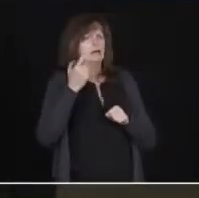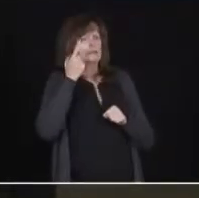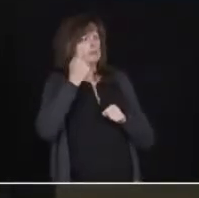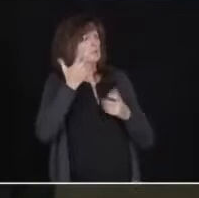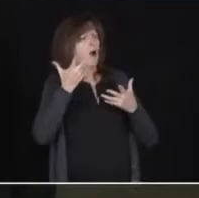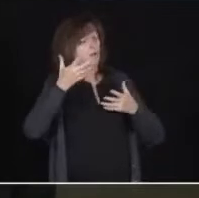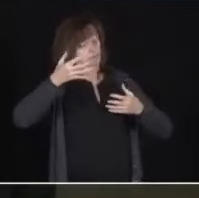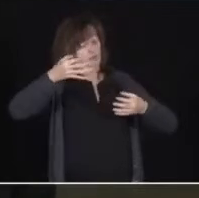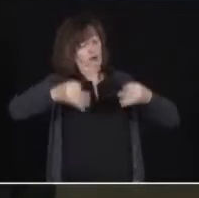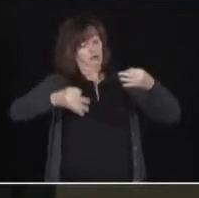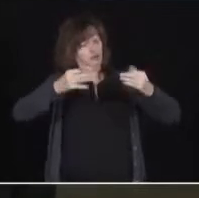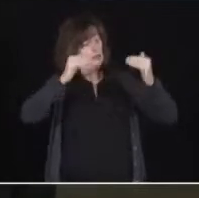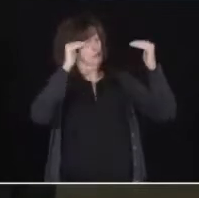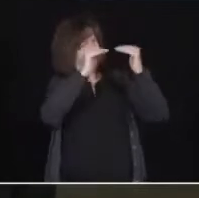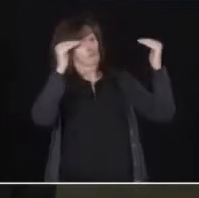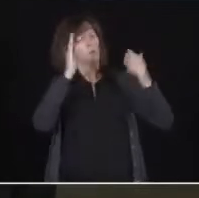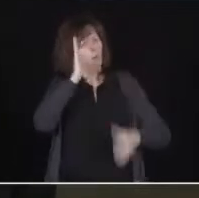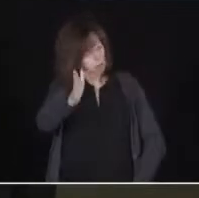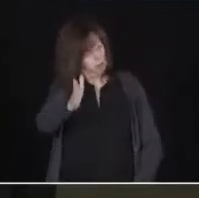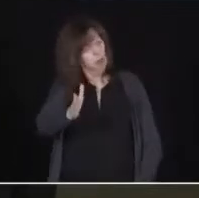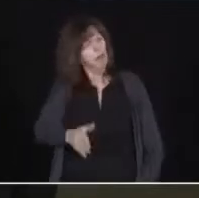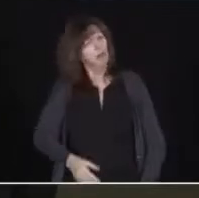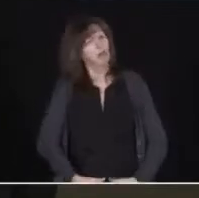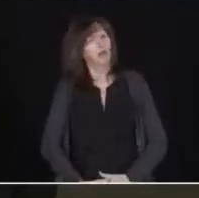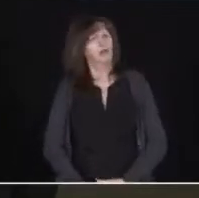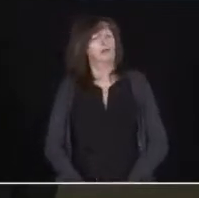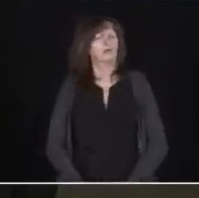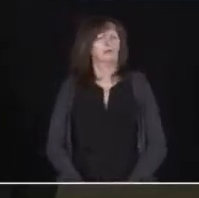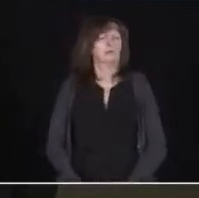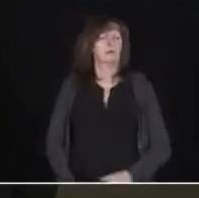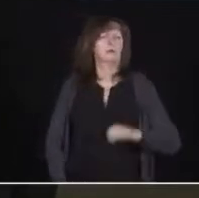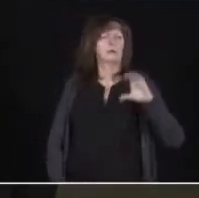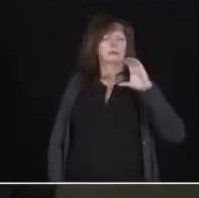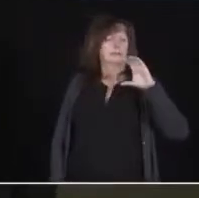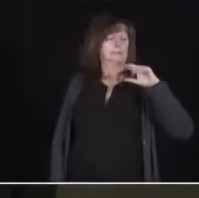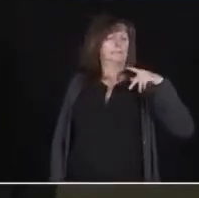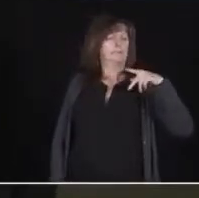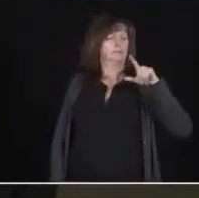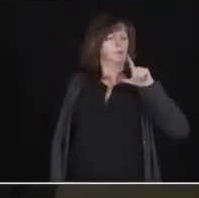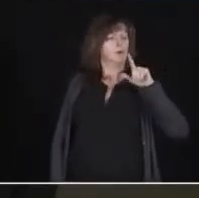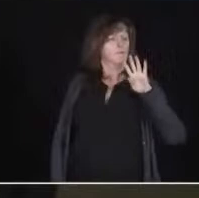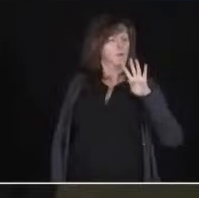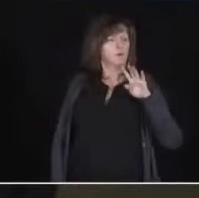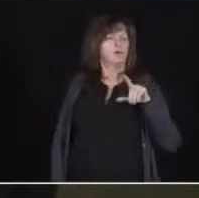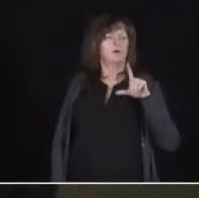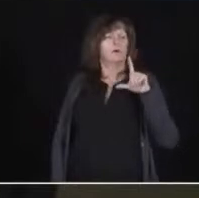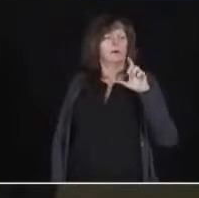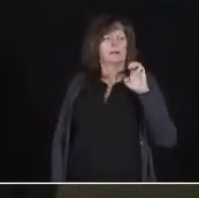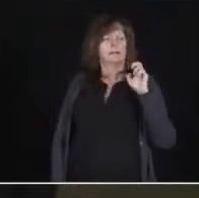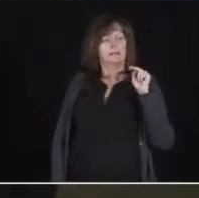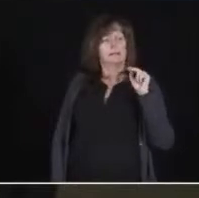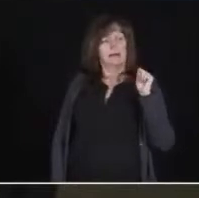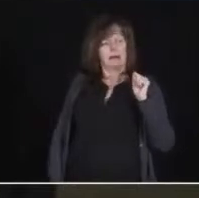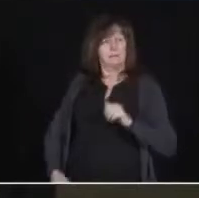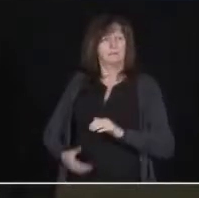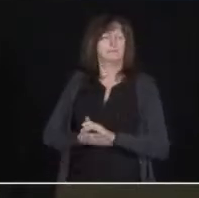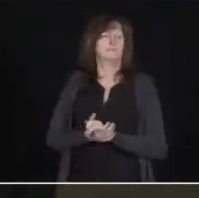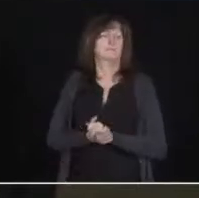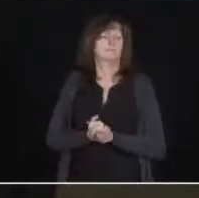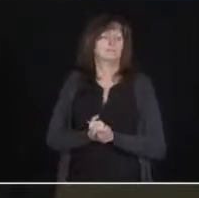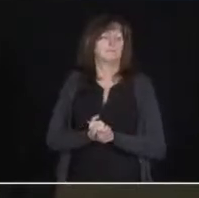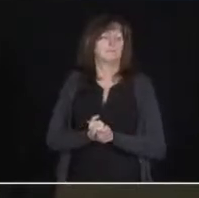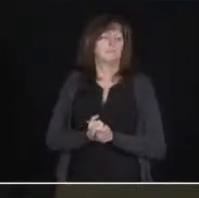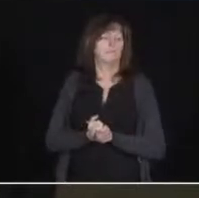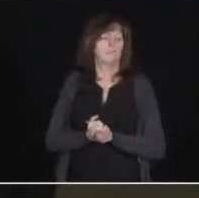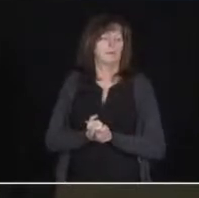Lena Latafat at CP24. Please go ahead. Thank you. Hi, Hi, Premier. Lena. How you doing? Tomorrow marks 2 weeks since Toronto,